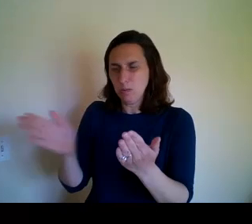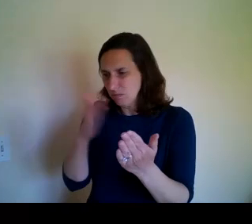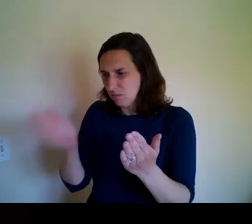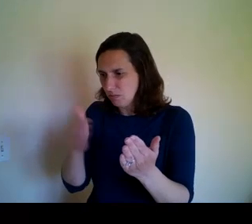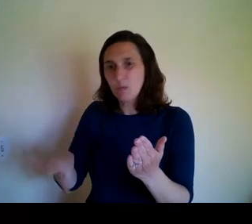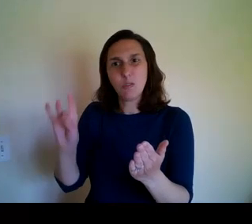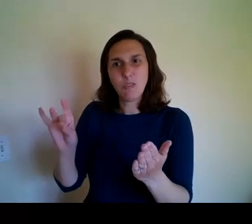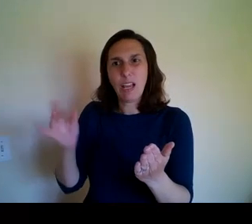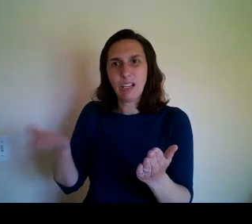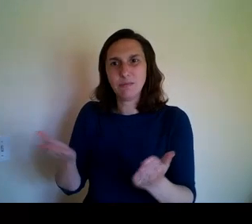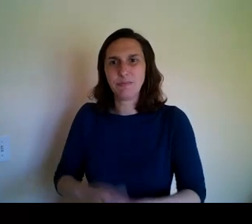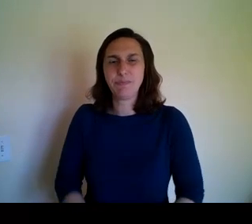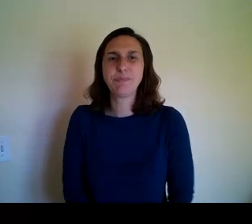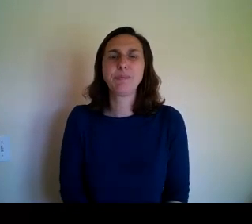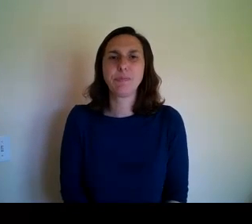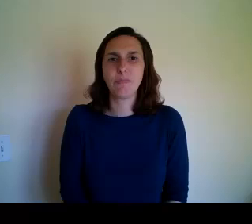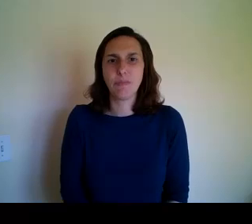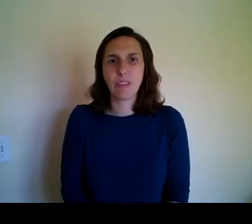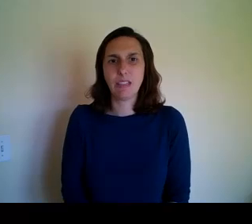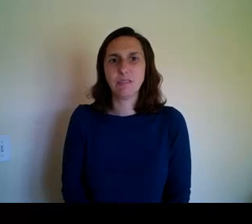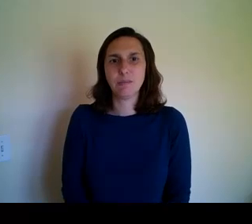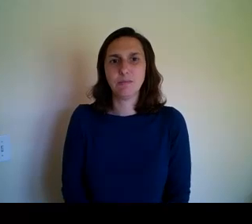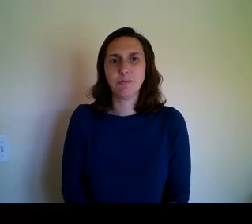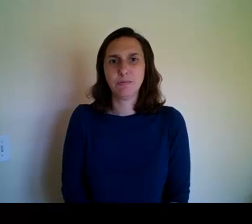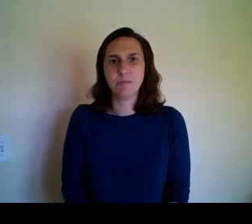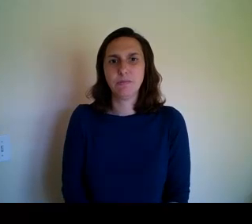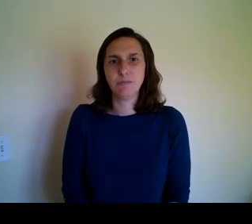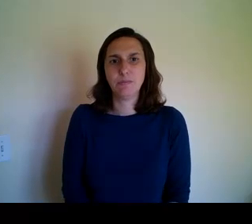these by hand because getting the inverse function